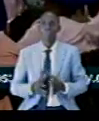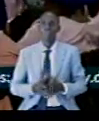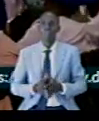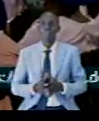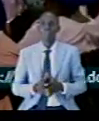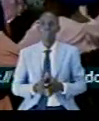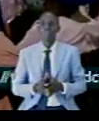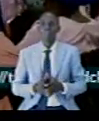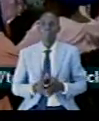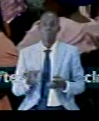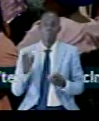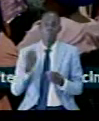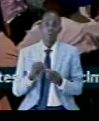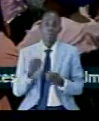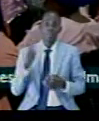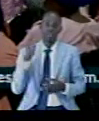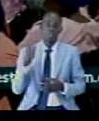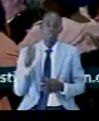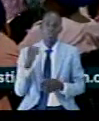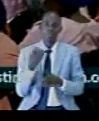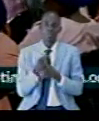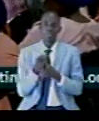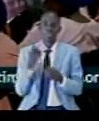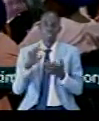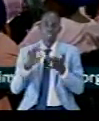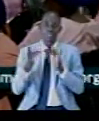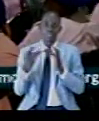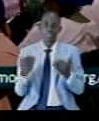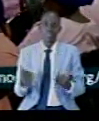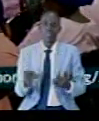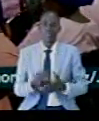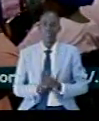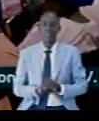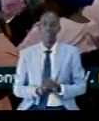More testimonies from online.